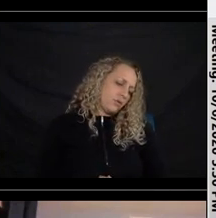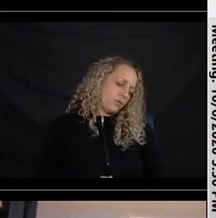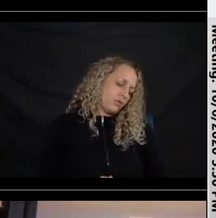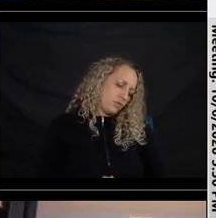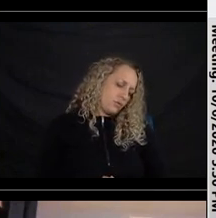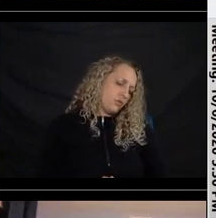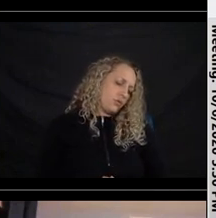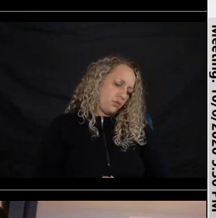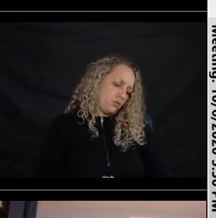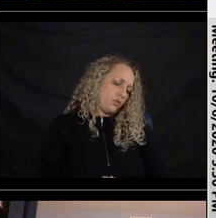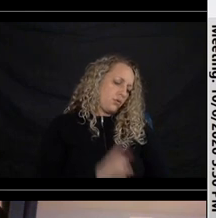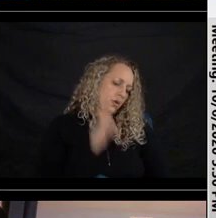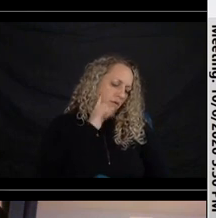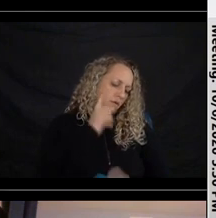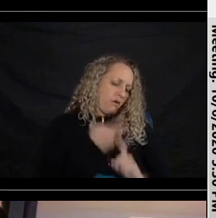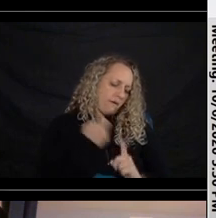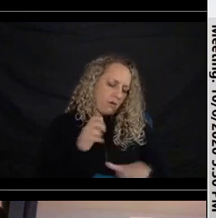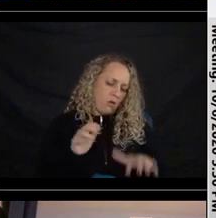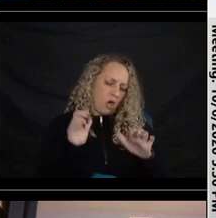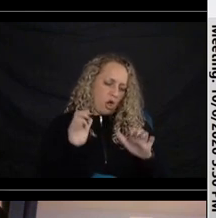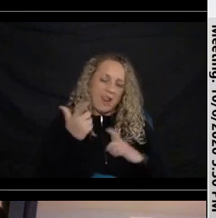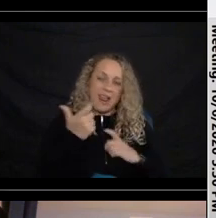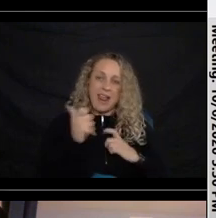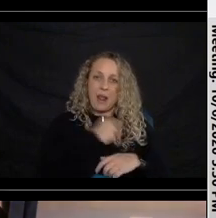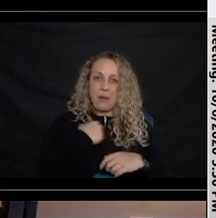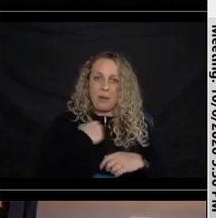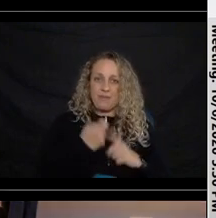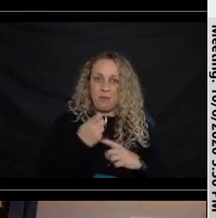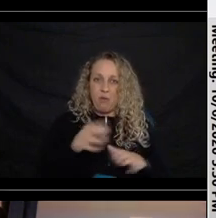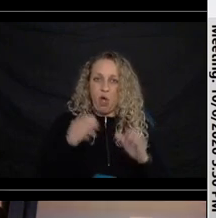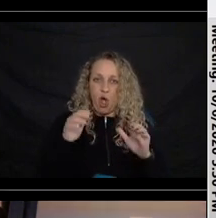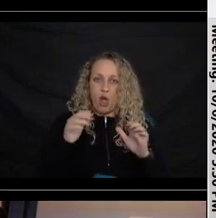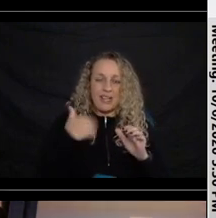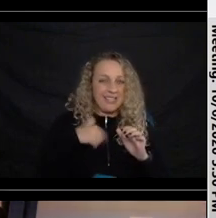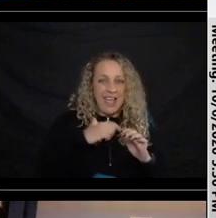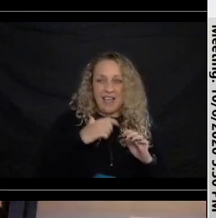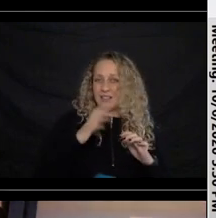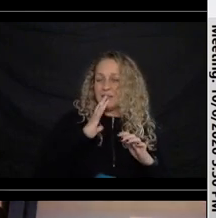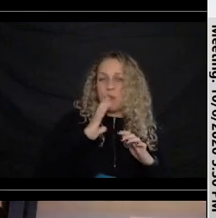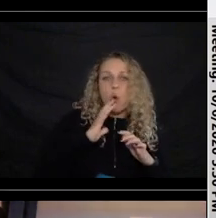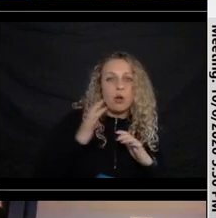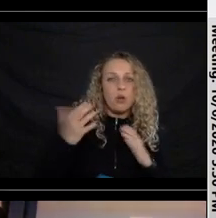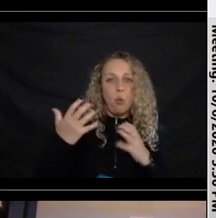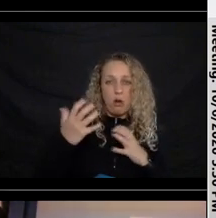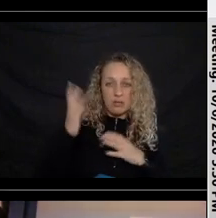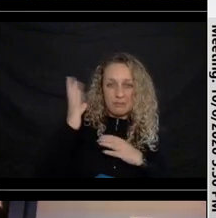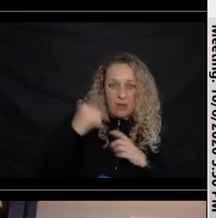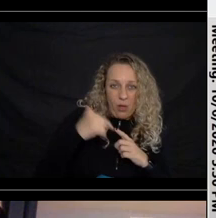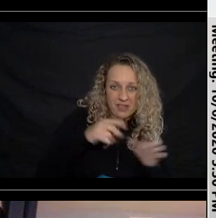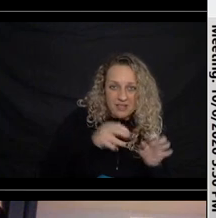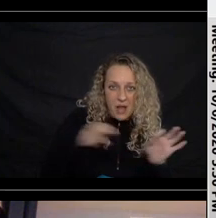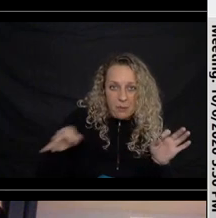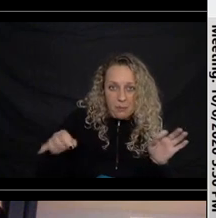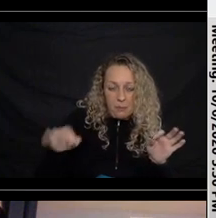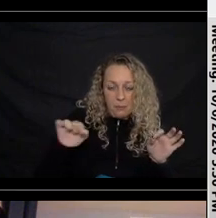we've heard from the audience. Is there any members from the audience that has not spoken that would like to speak on this item?